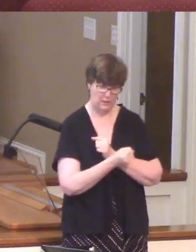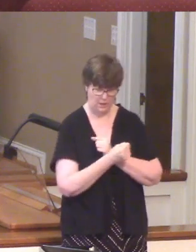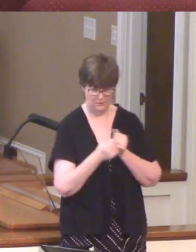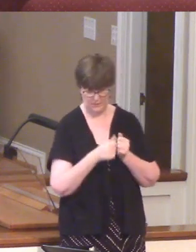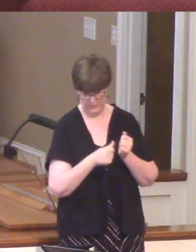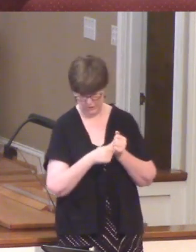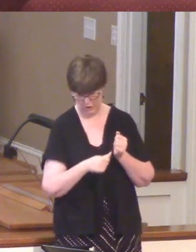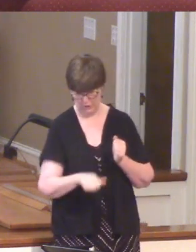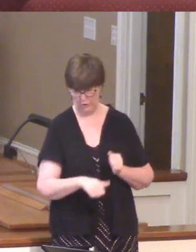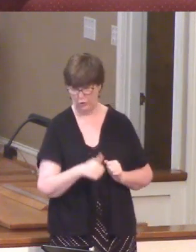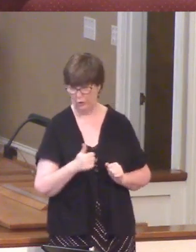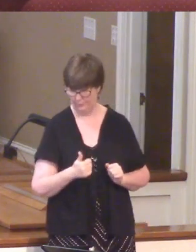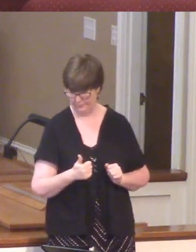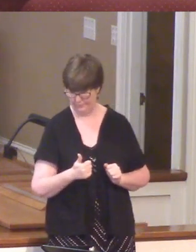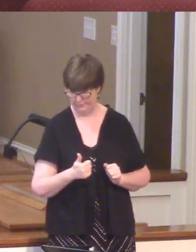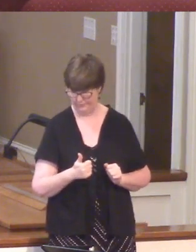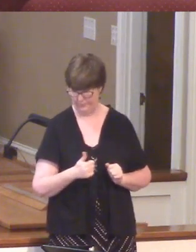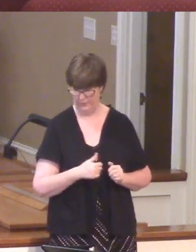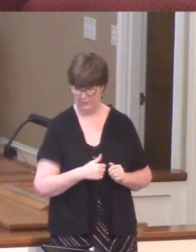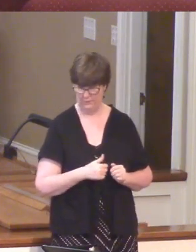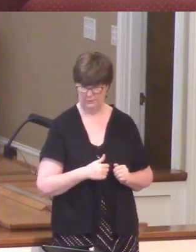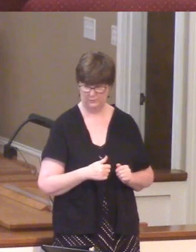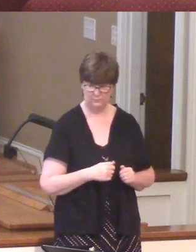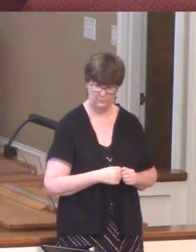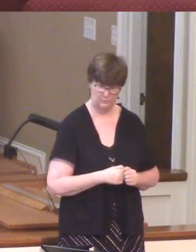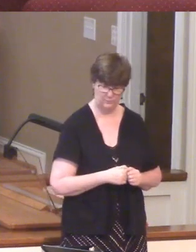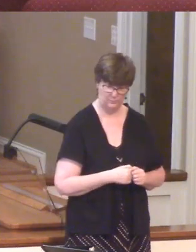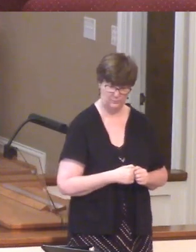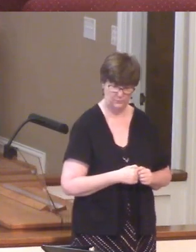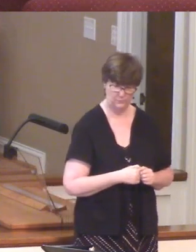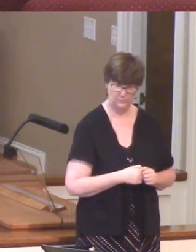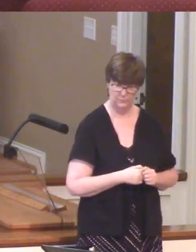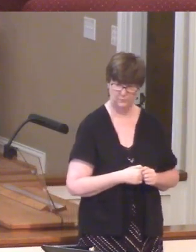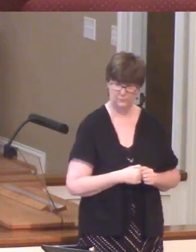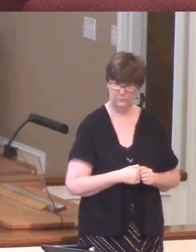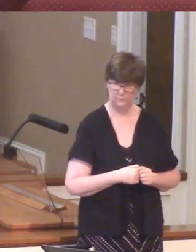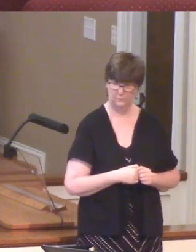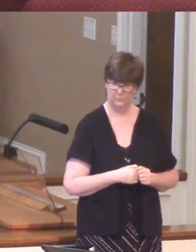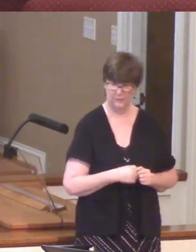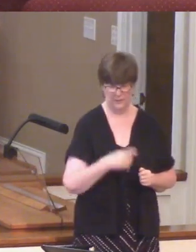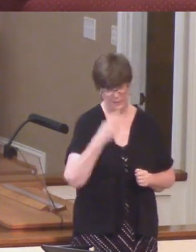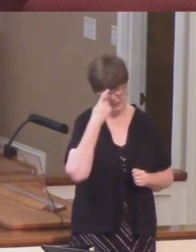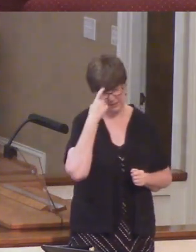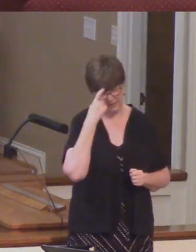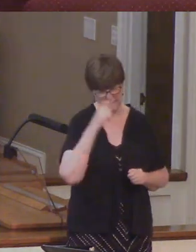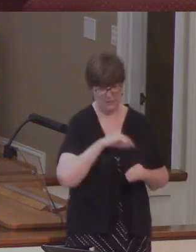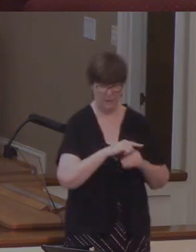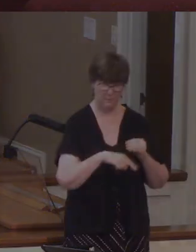we need to love God enough to love our neighbors. Think about it.